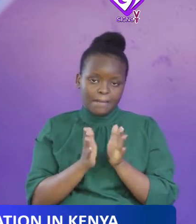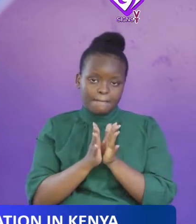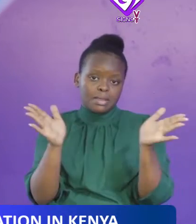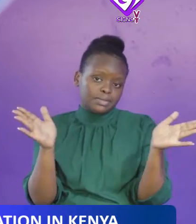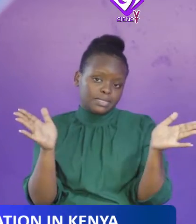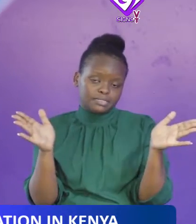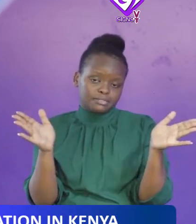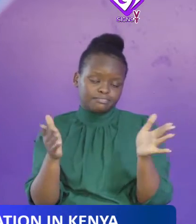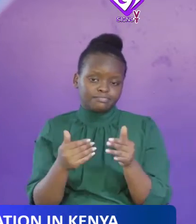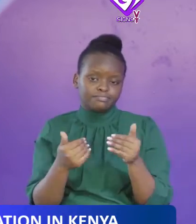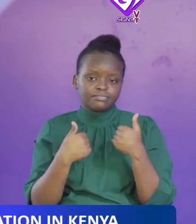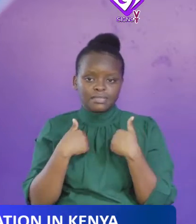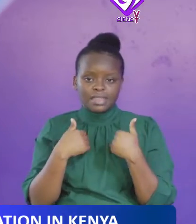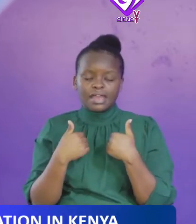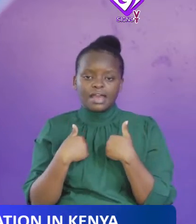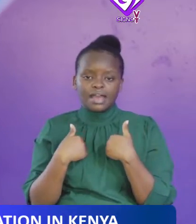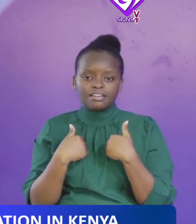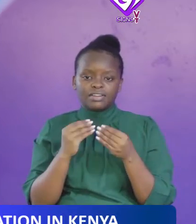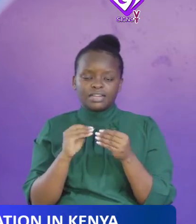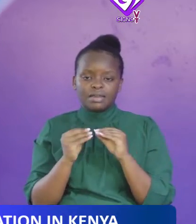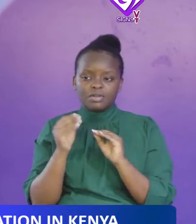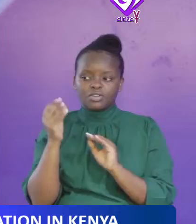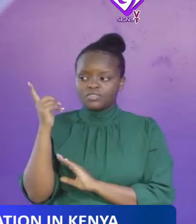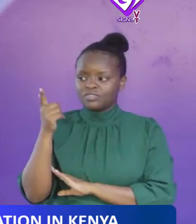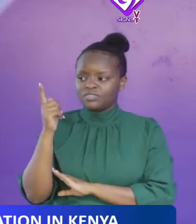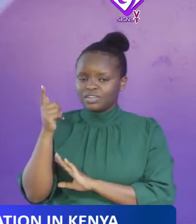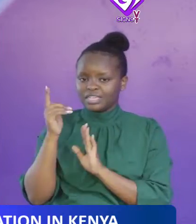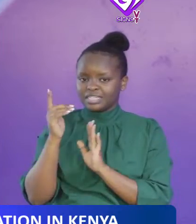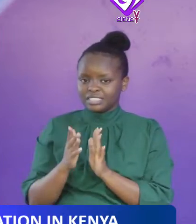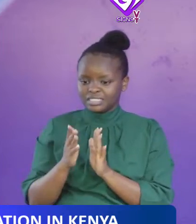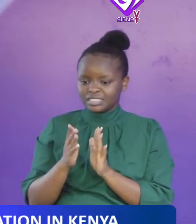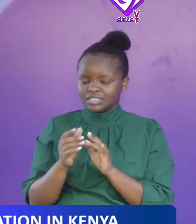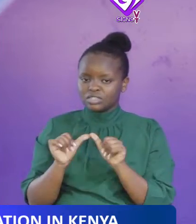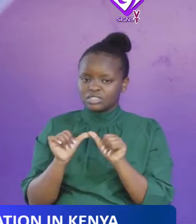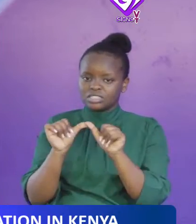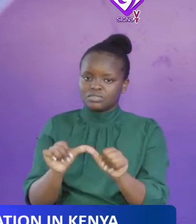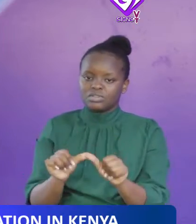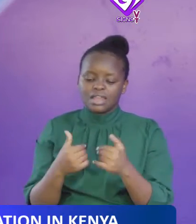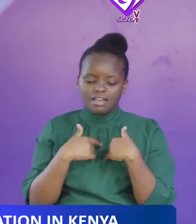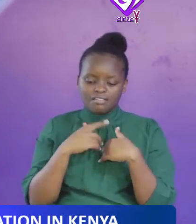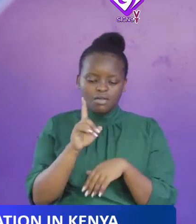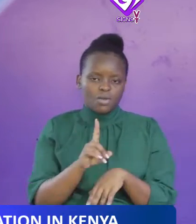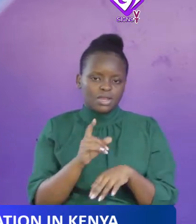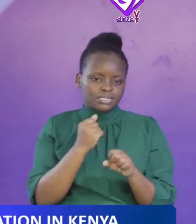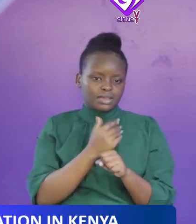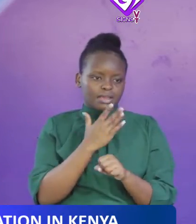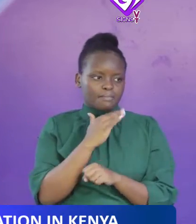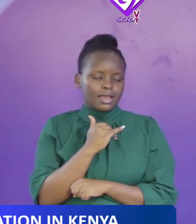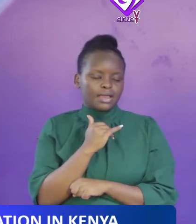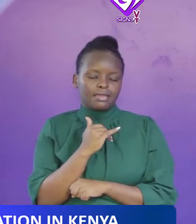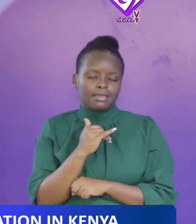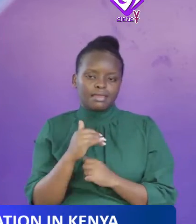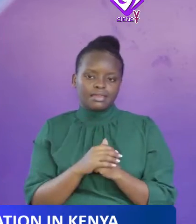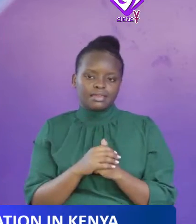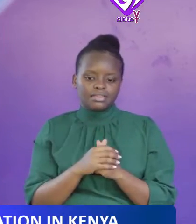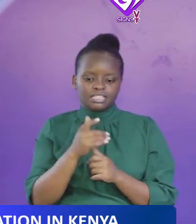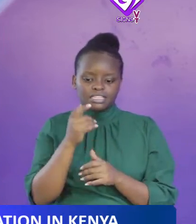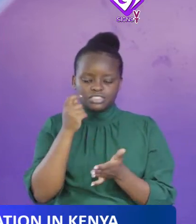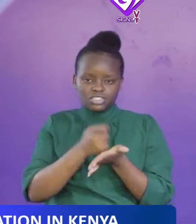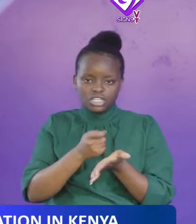Yeah. We have a number of lectures that are currently going on. We had one which was done by Judge